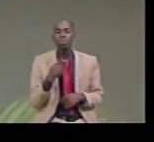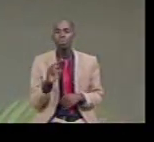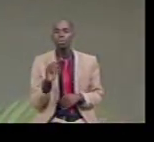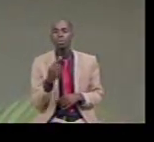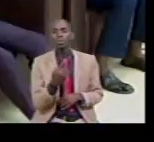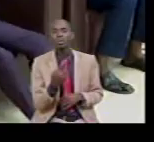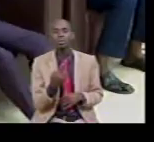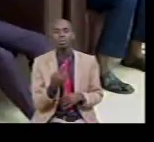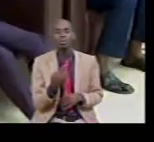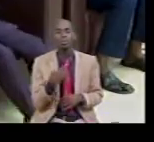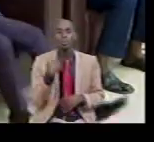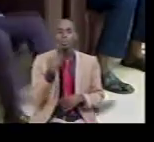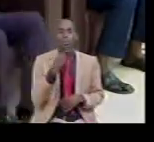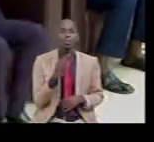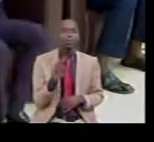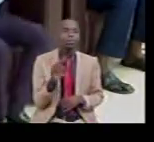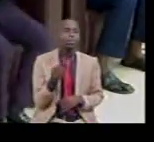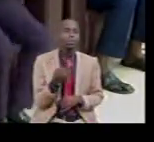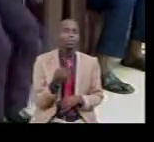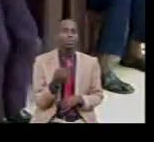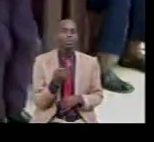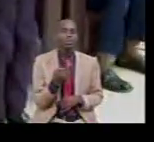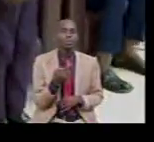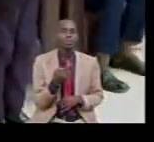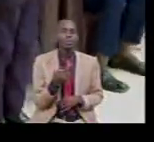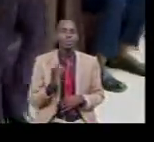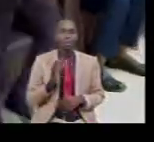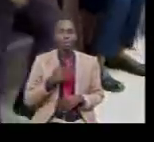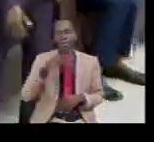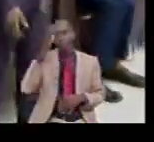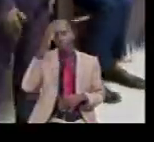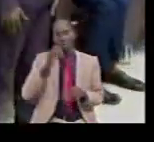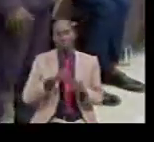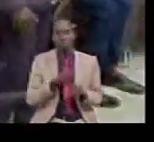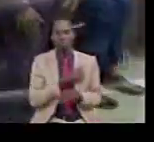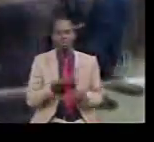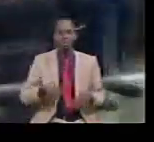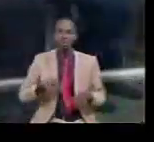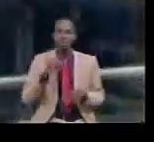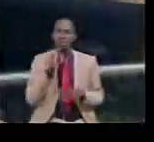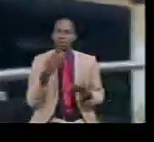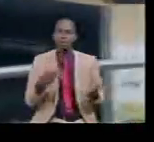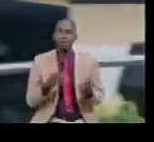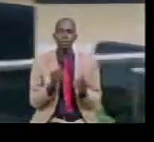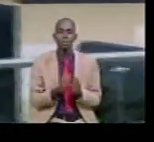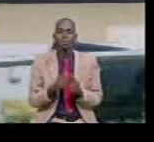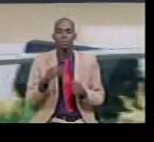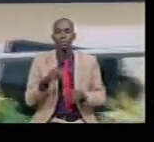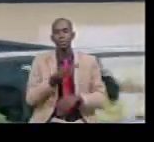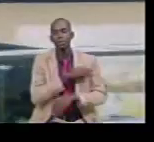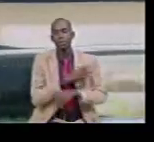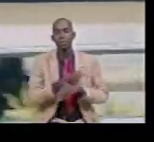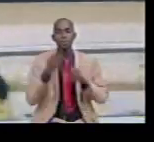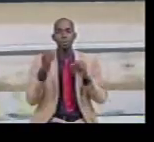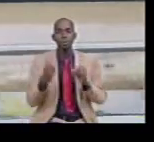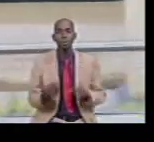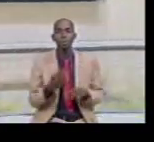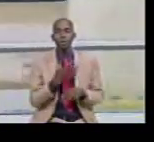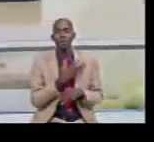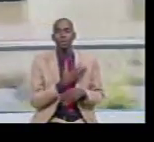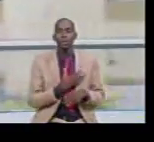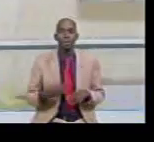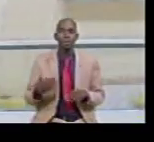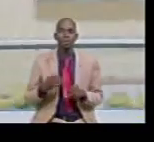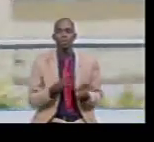Whose turn? Our Father in the Lord is here with the anointing and power. And get ready, receive